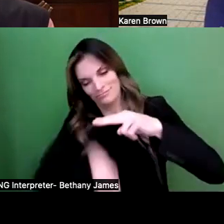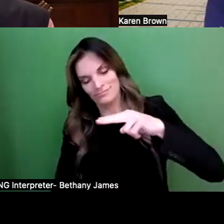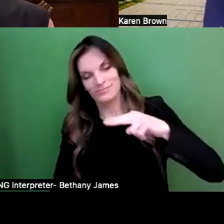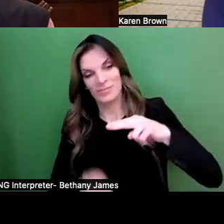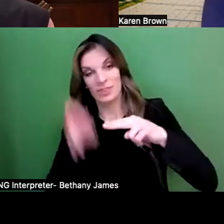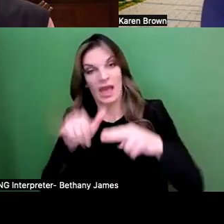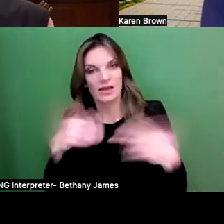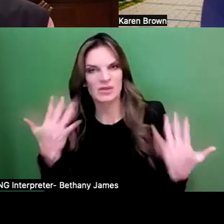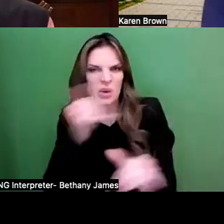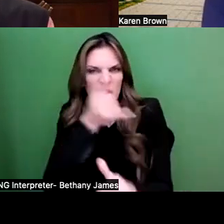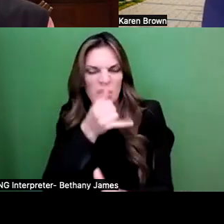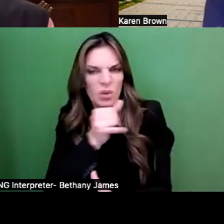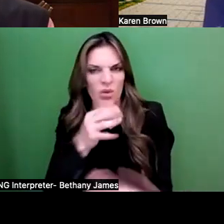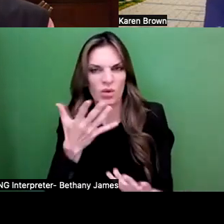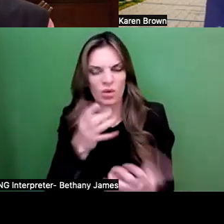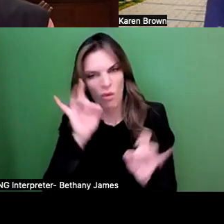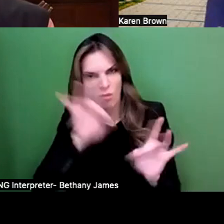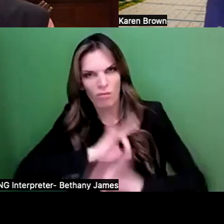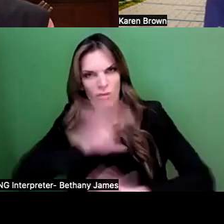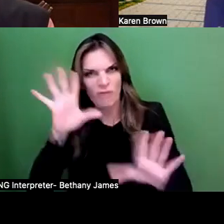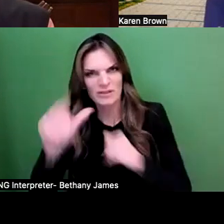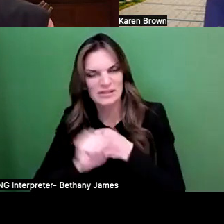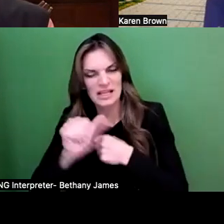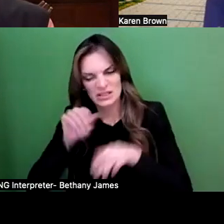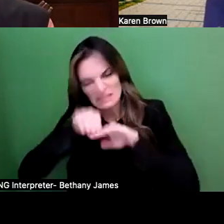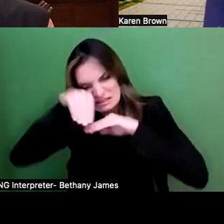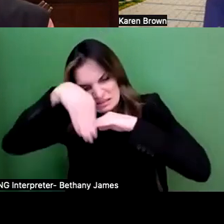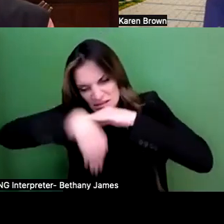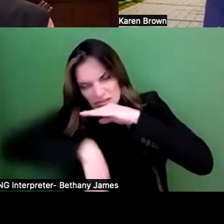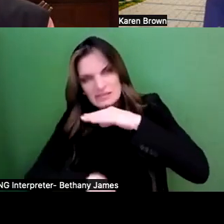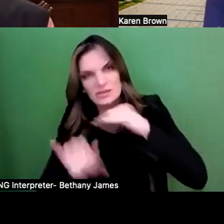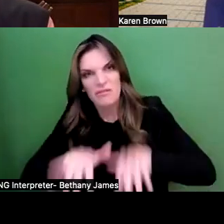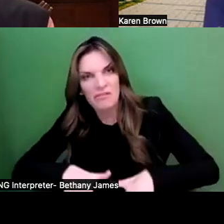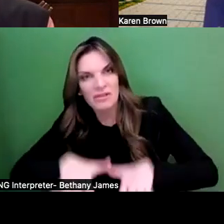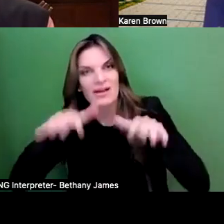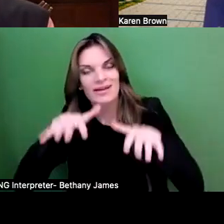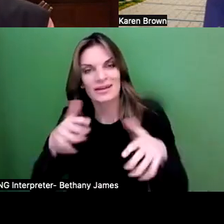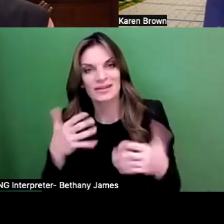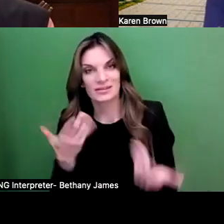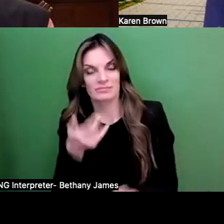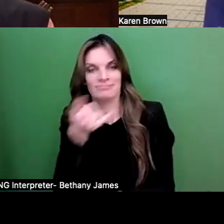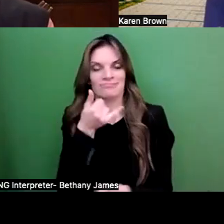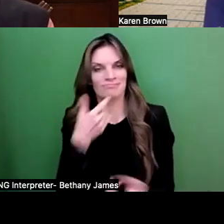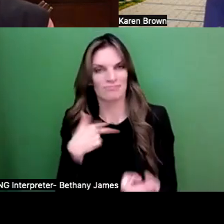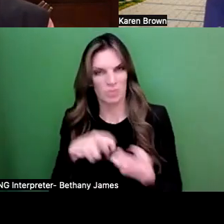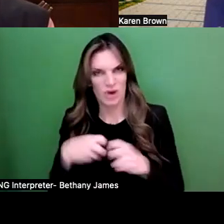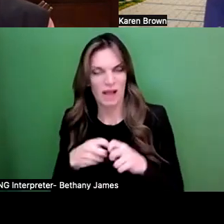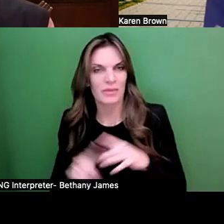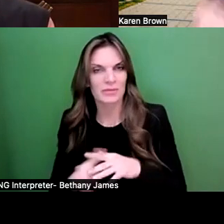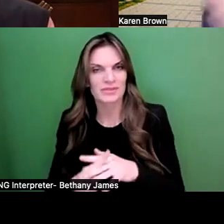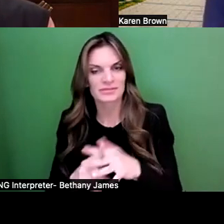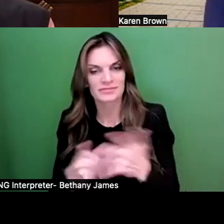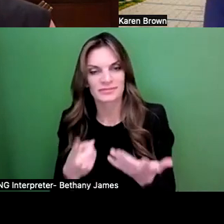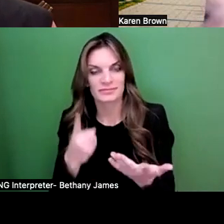problematic, extraordinarily steep, and floods would probably be a problem